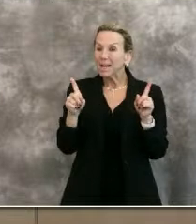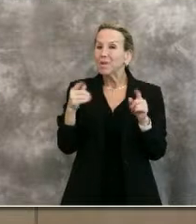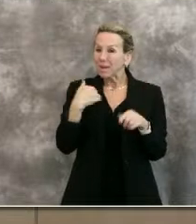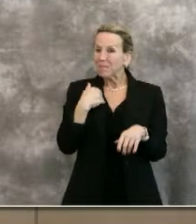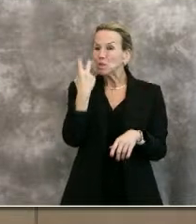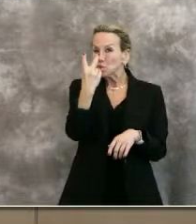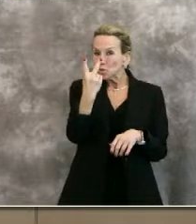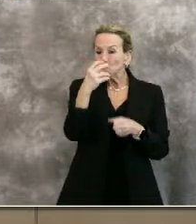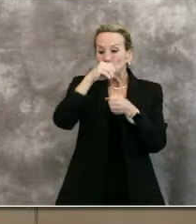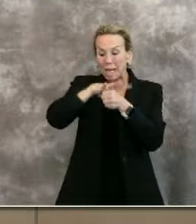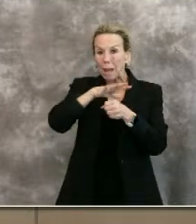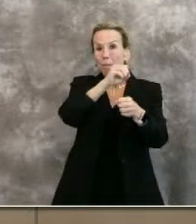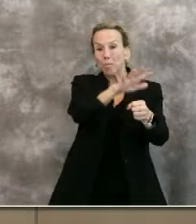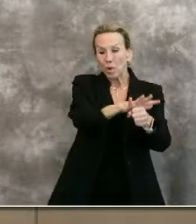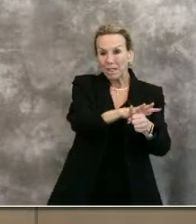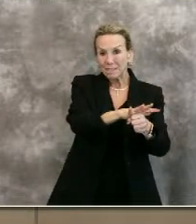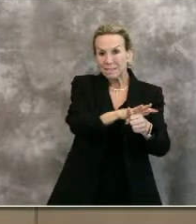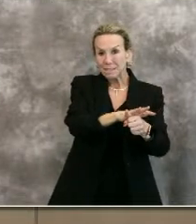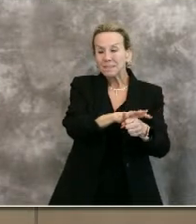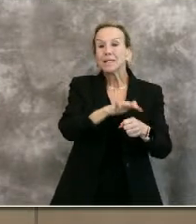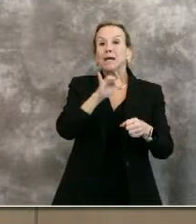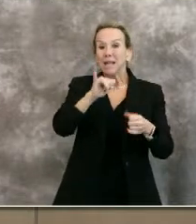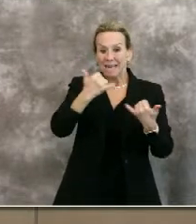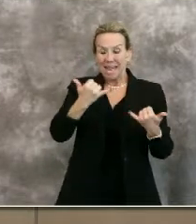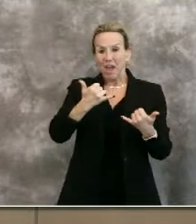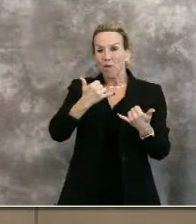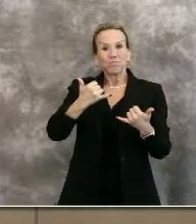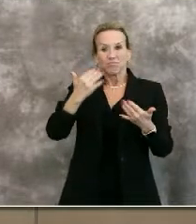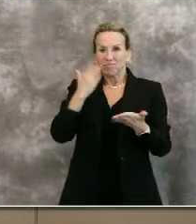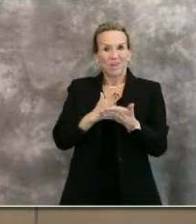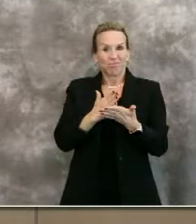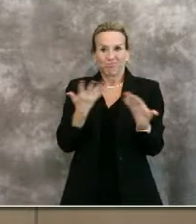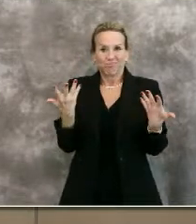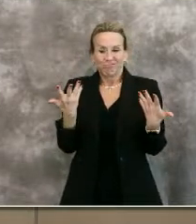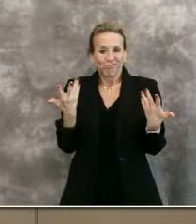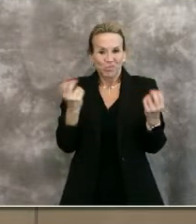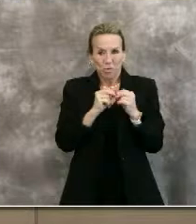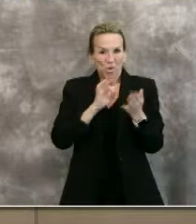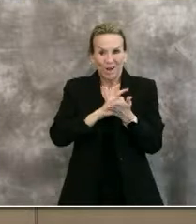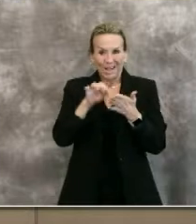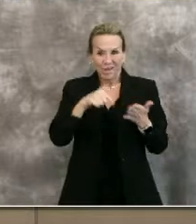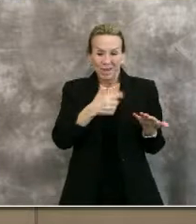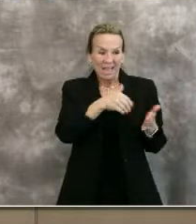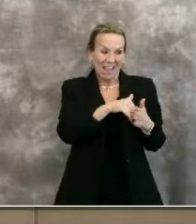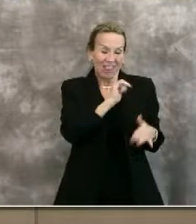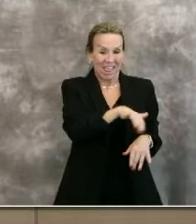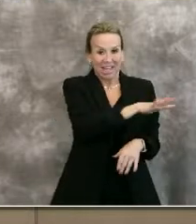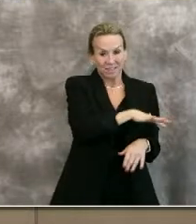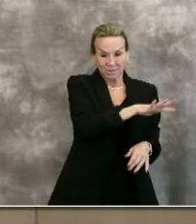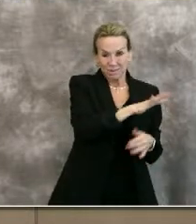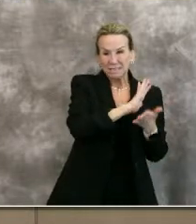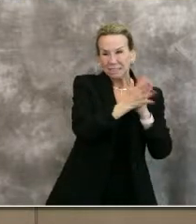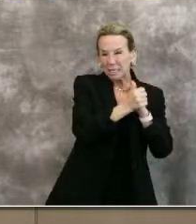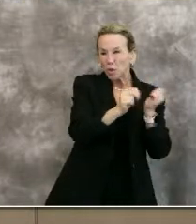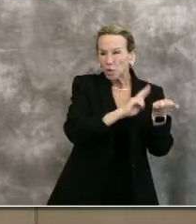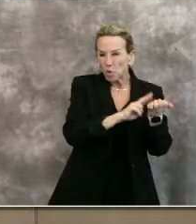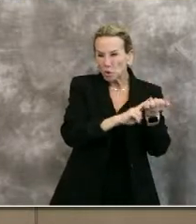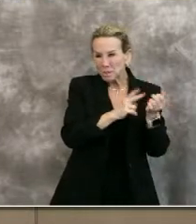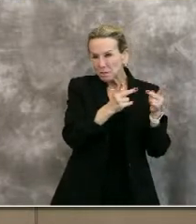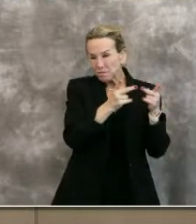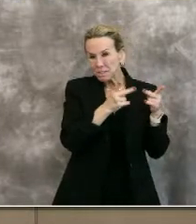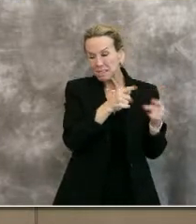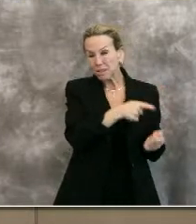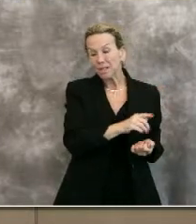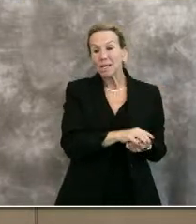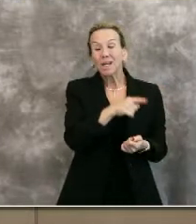outbreaks that have become inactive since yesterday in this setting. This setting represents